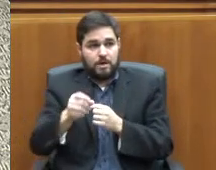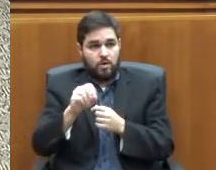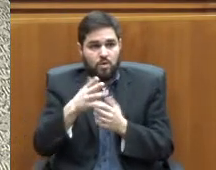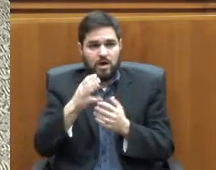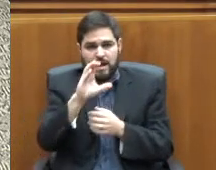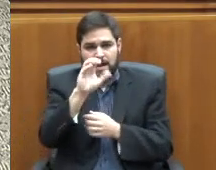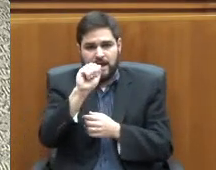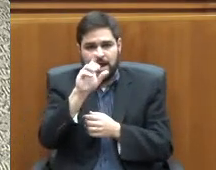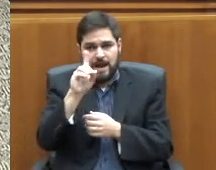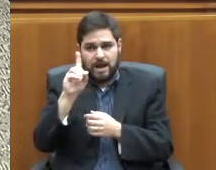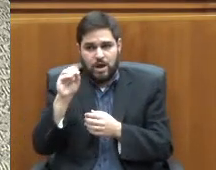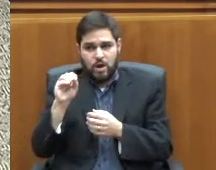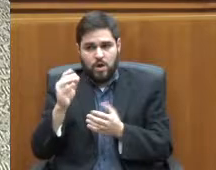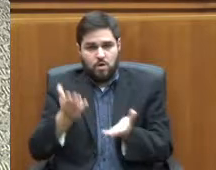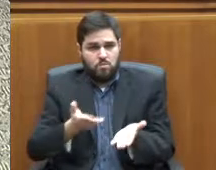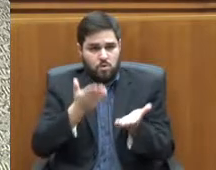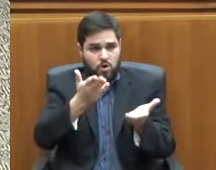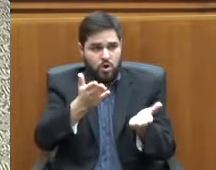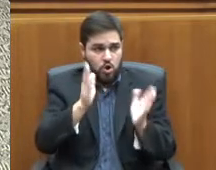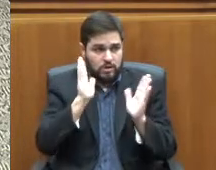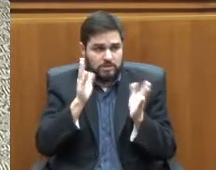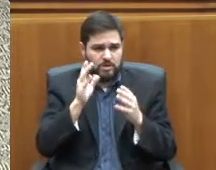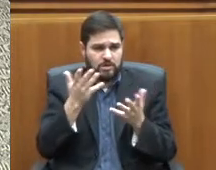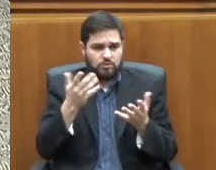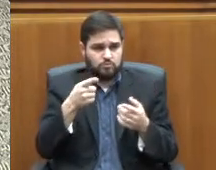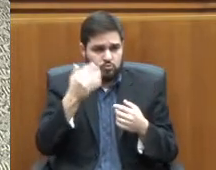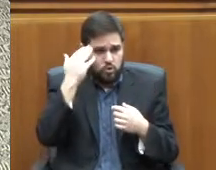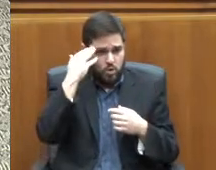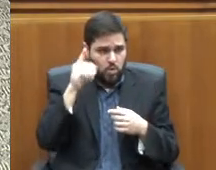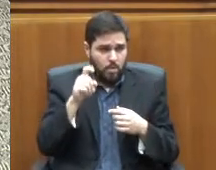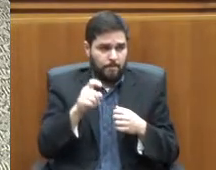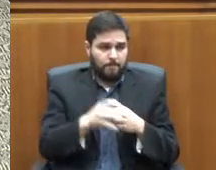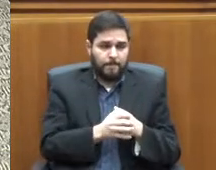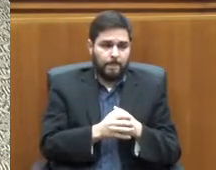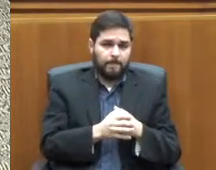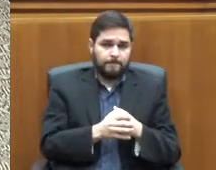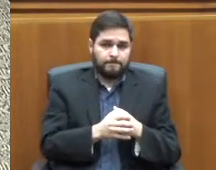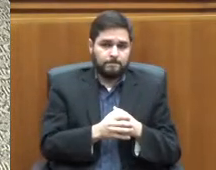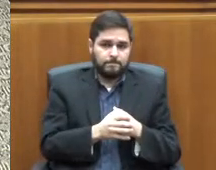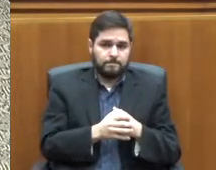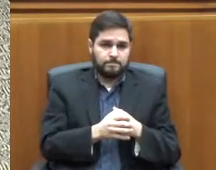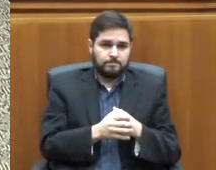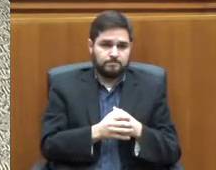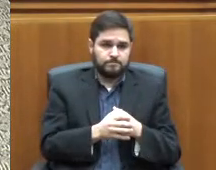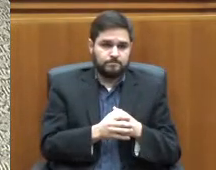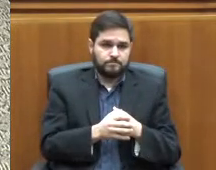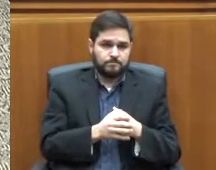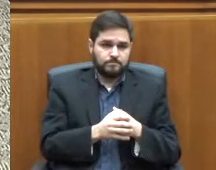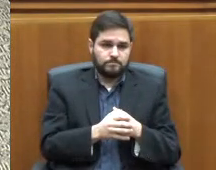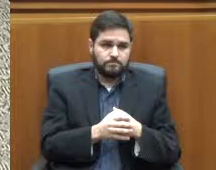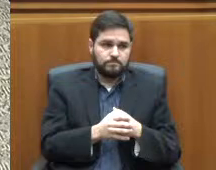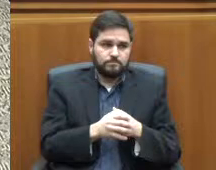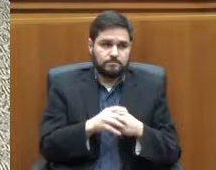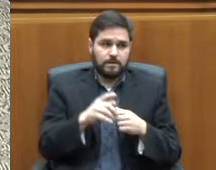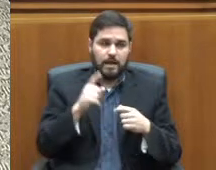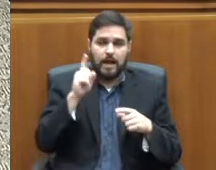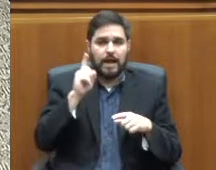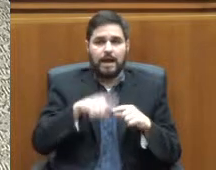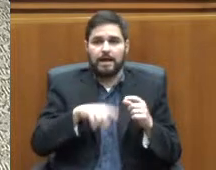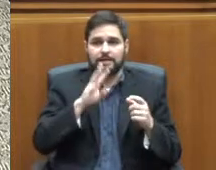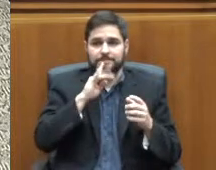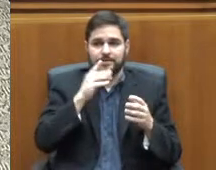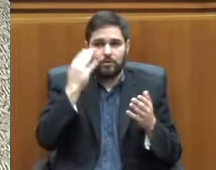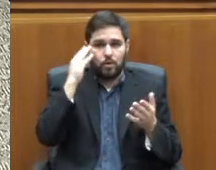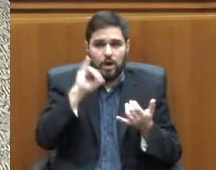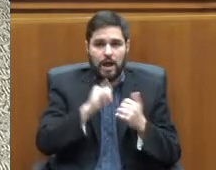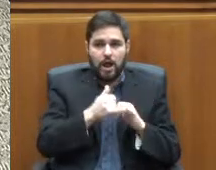it Caddo that brought it to their attention, or do you know? If I can't speak to how they came up with it, yes.